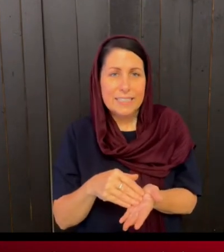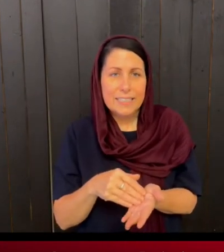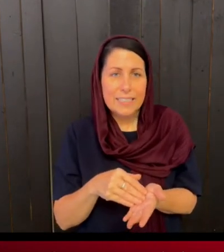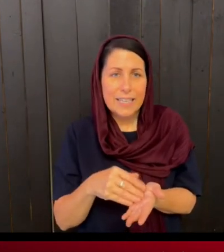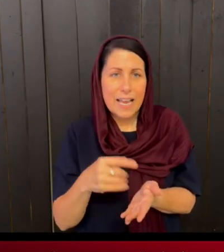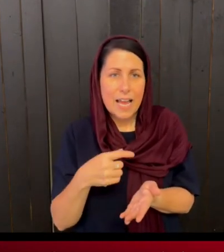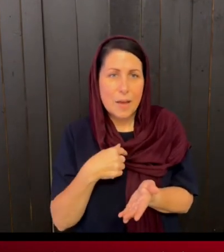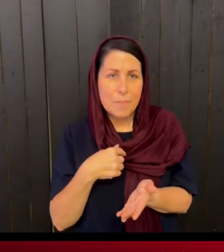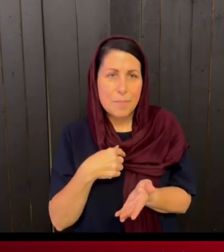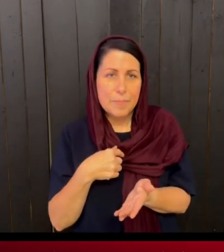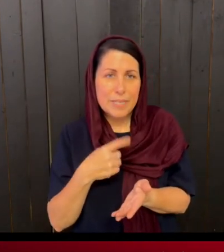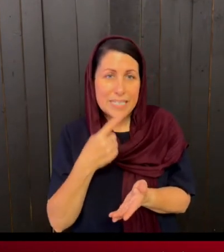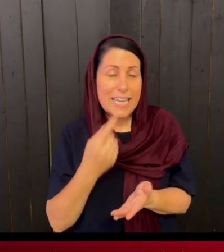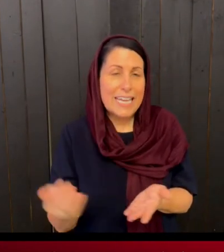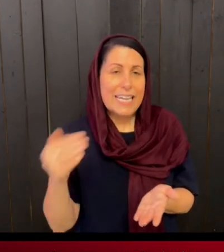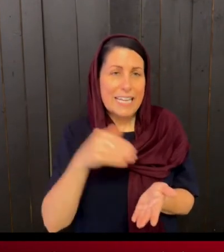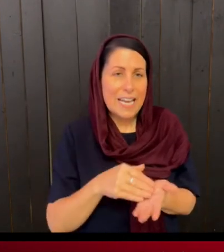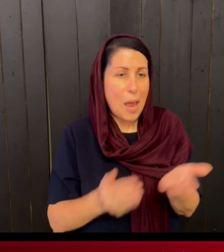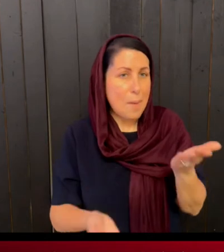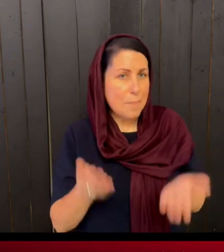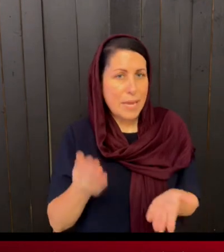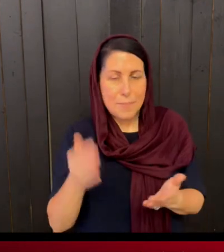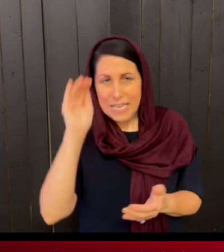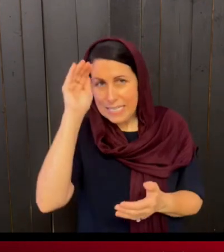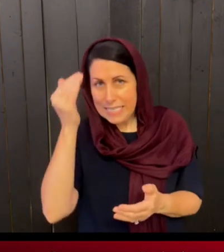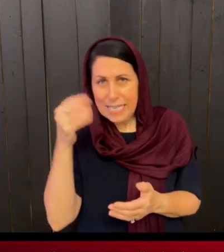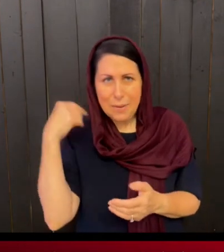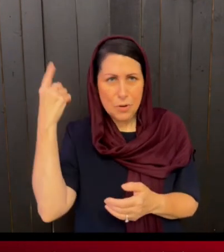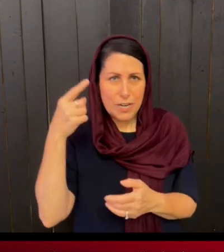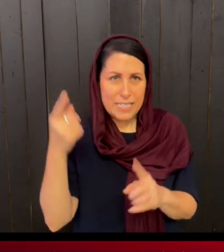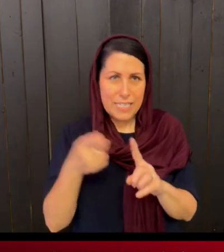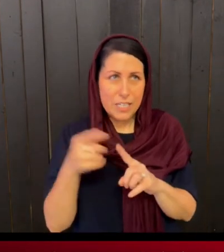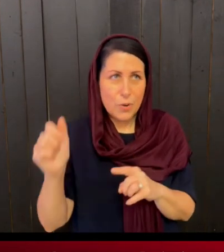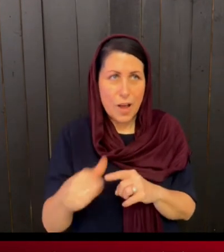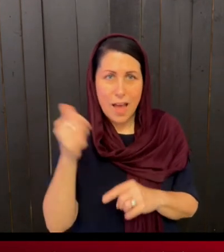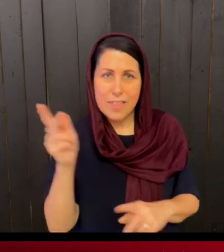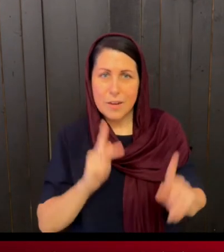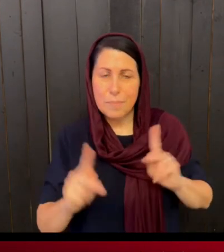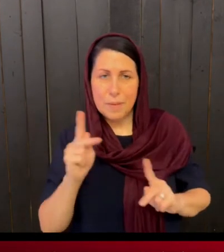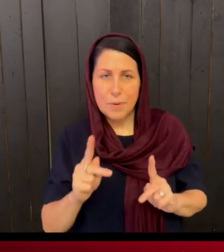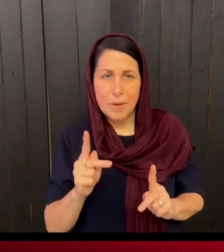of this part. They may seem crazy to other people. The things he wants us to do may seem crazy. They may not make